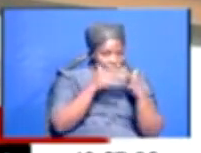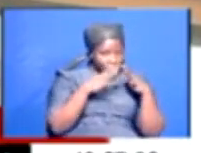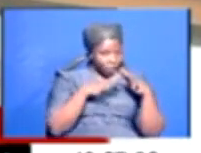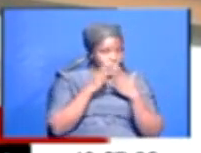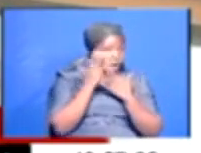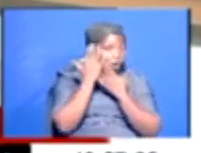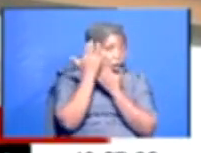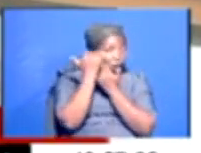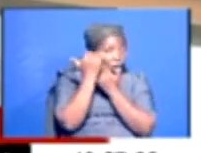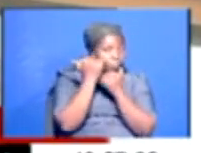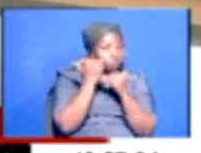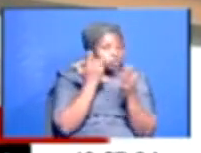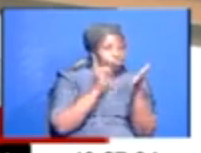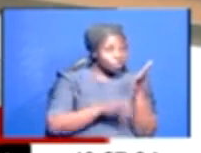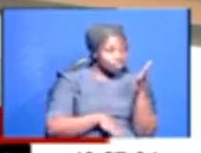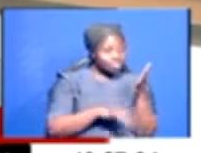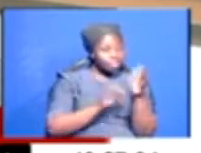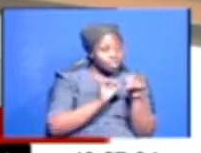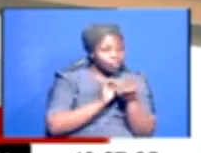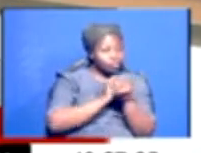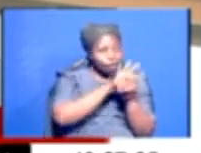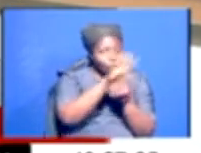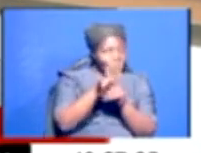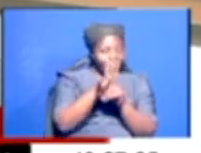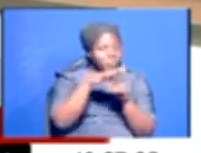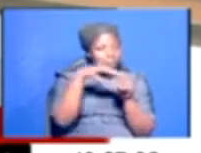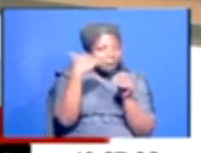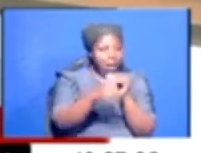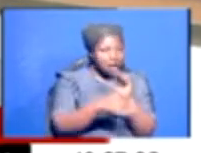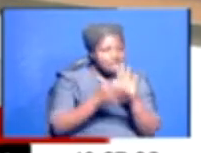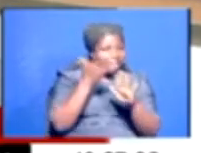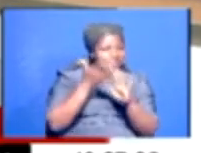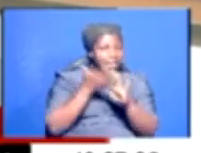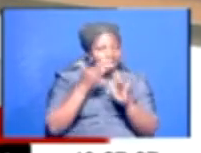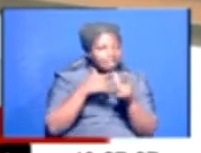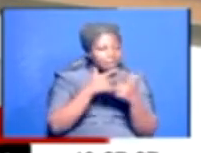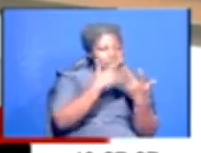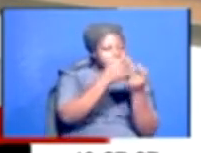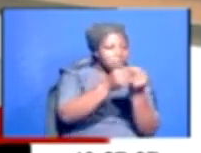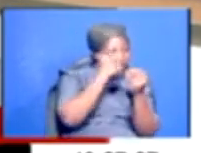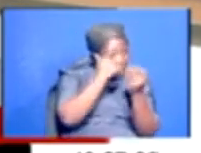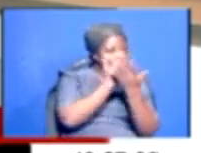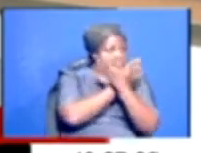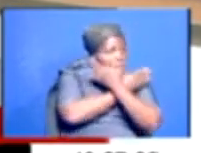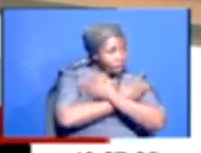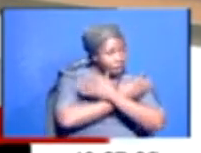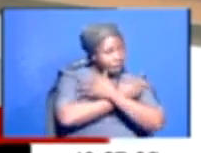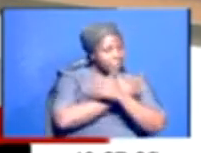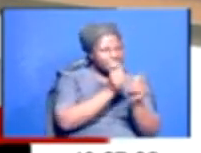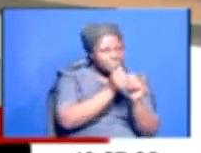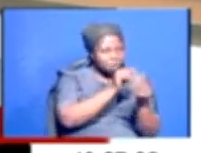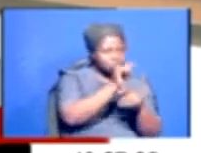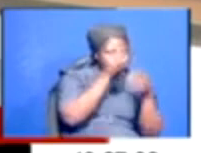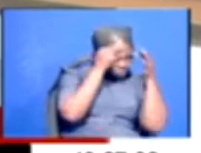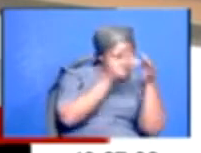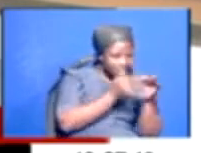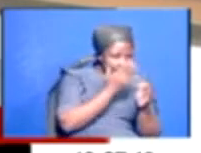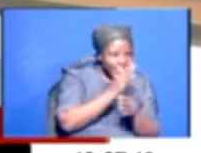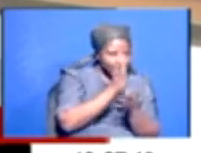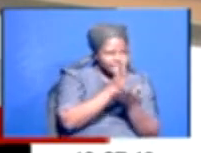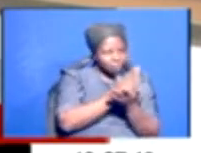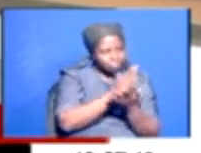that, you know, the pandemic would come to a close quickly and go for the Paralympics. You decided that some small